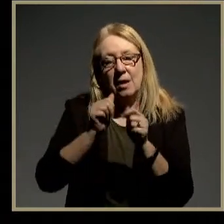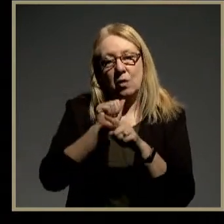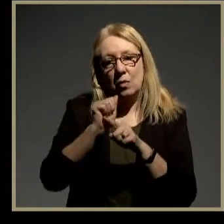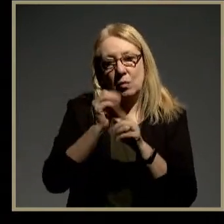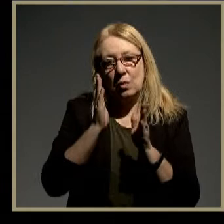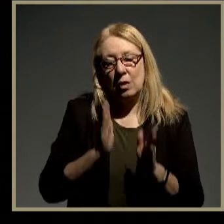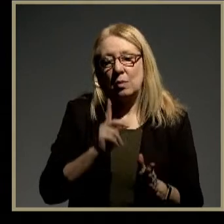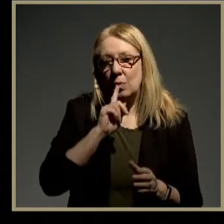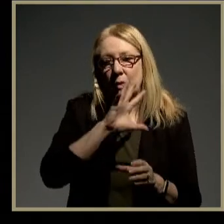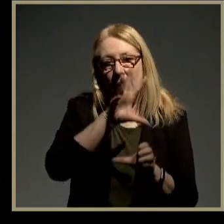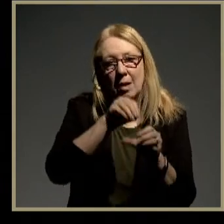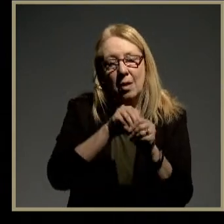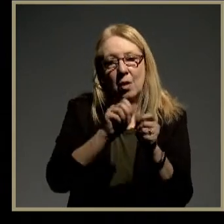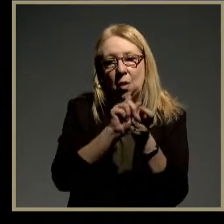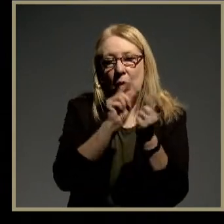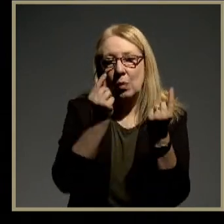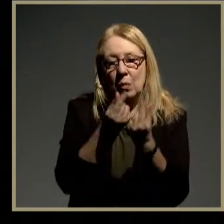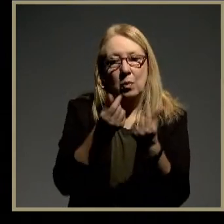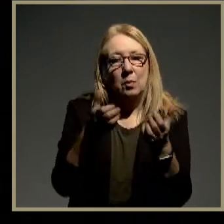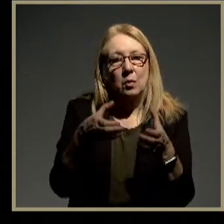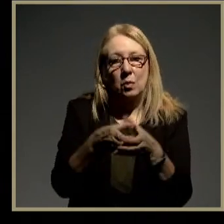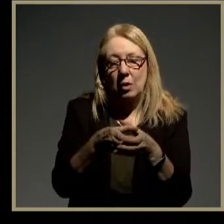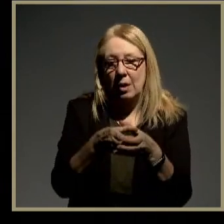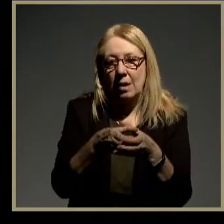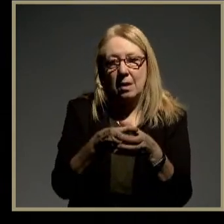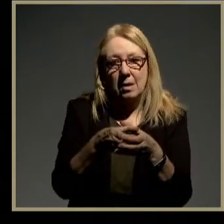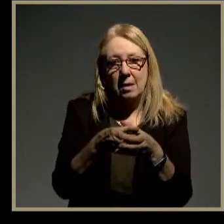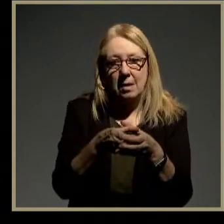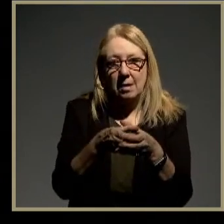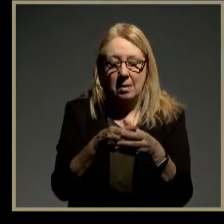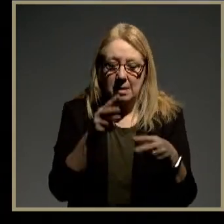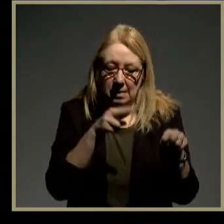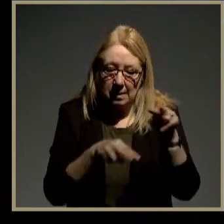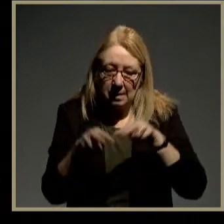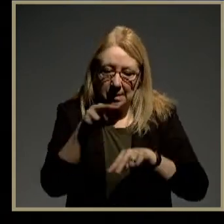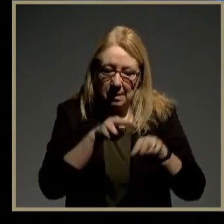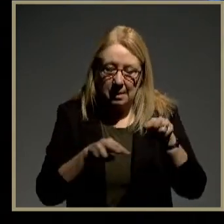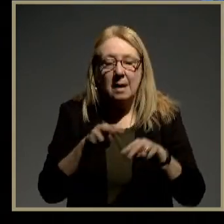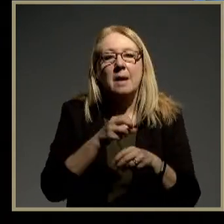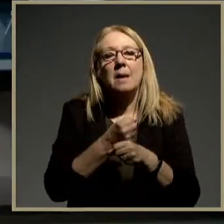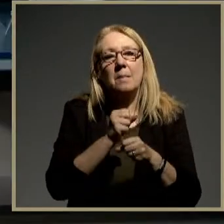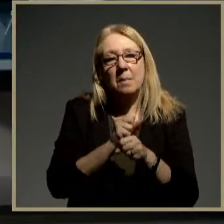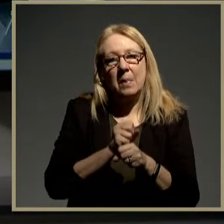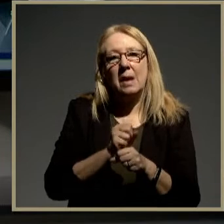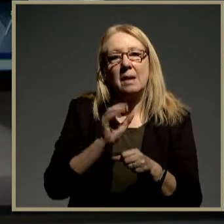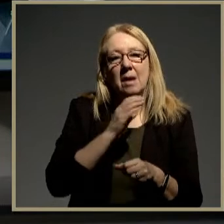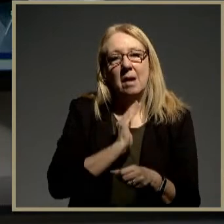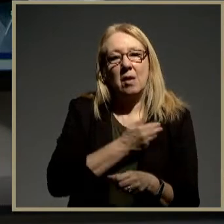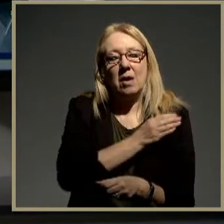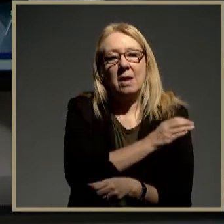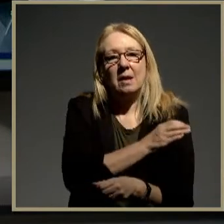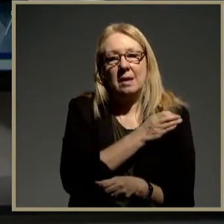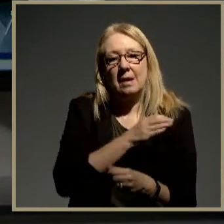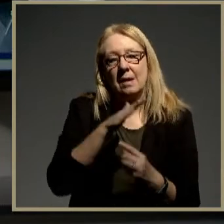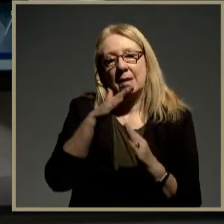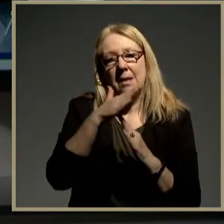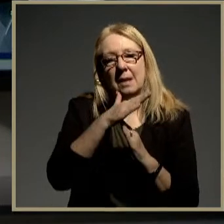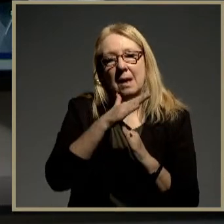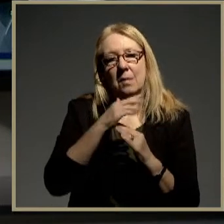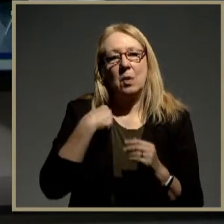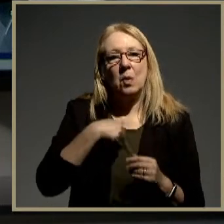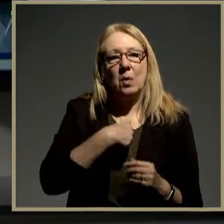It's the whole group of us that makes the clinic what it is. We just happen to have an